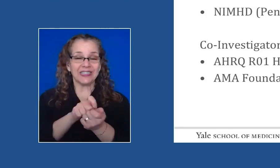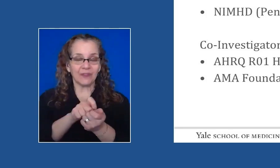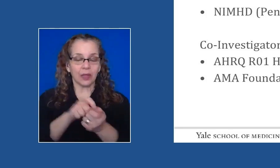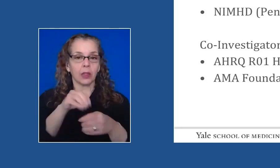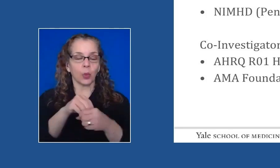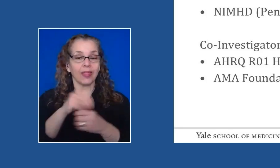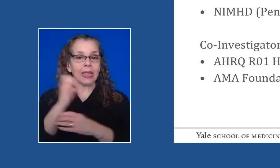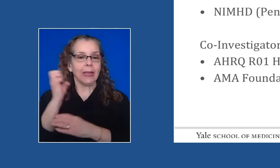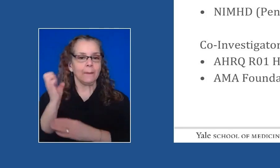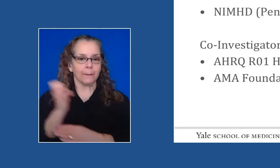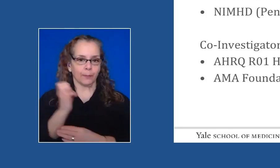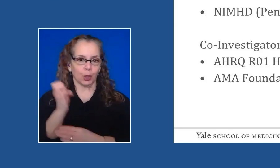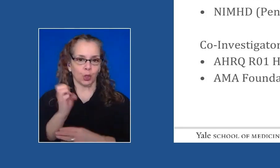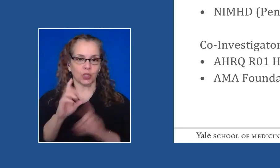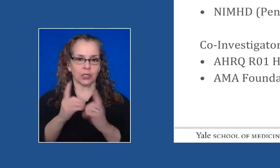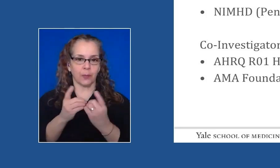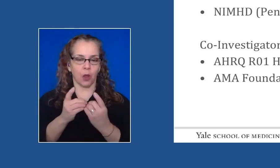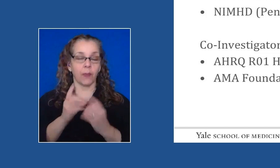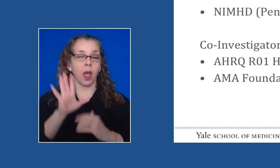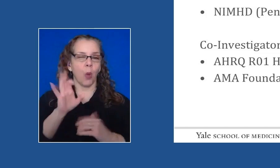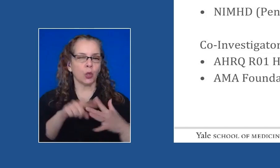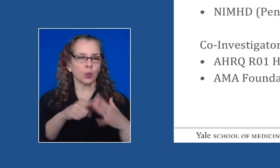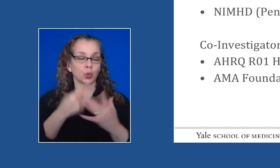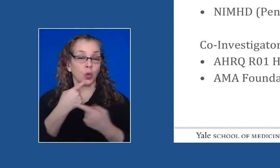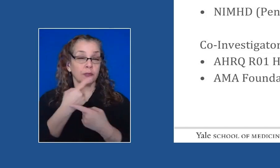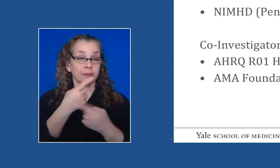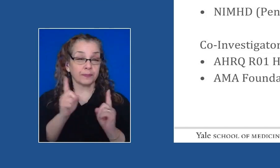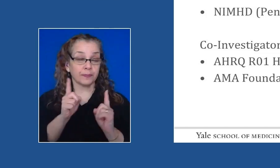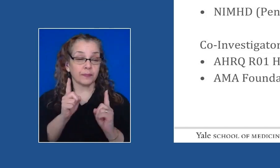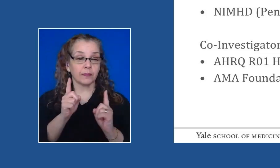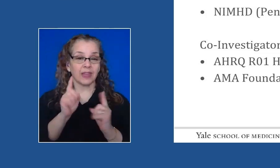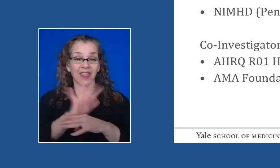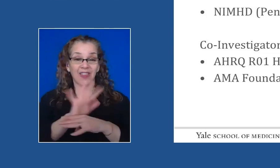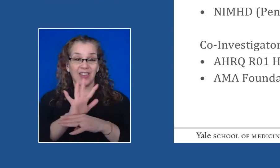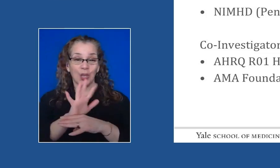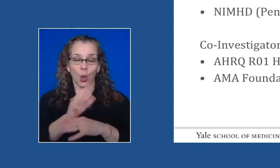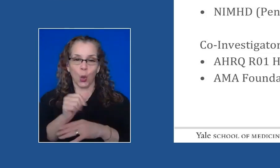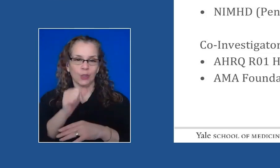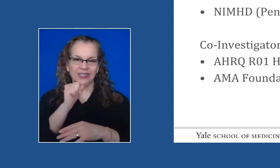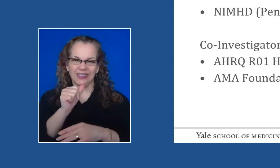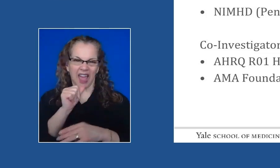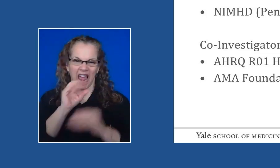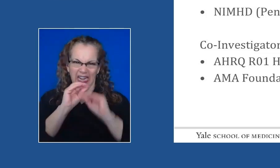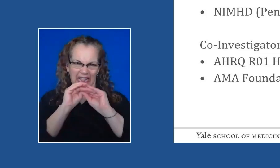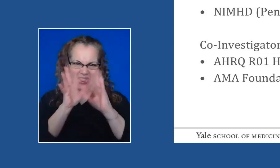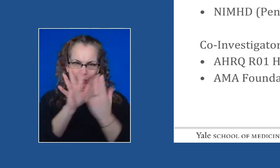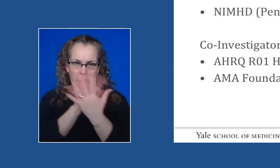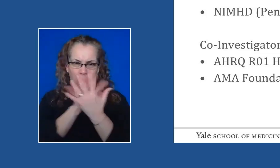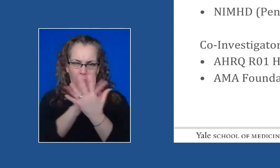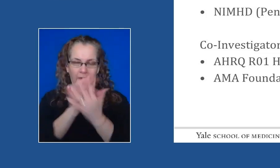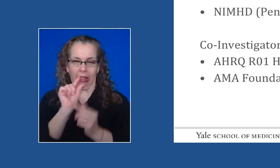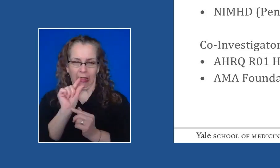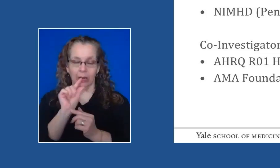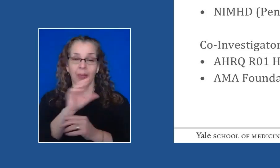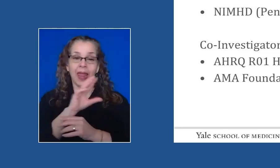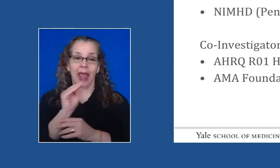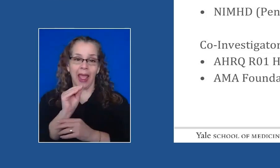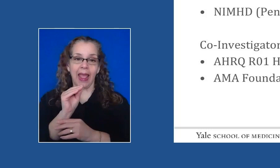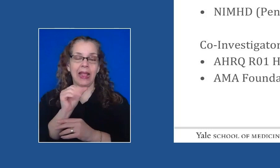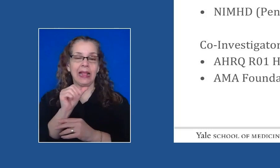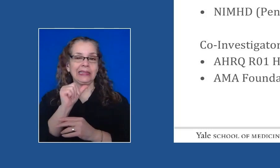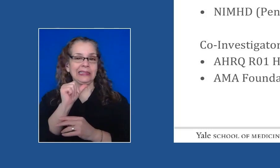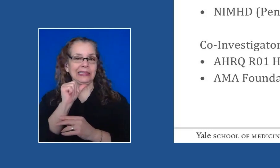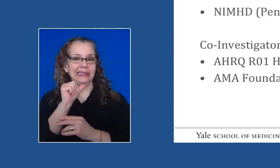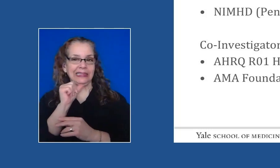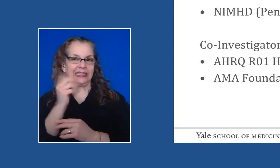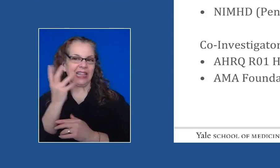want to preface with the fact that the video is a little grainy and outdated, and it's also from the Learning Channel, TLC, so take